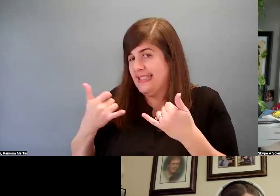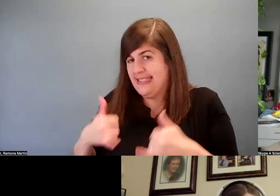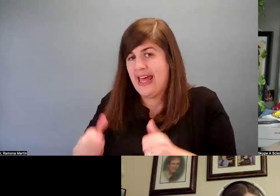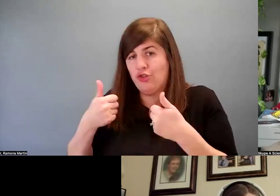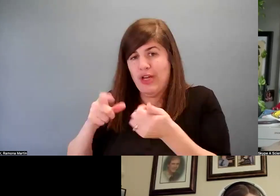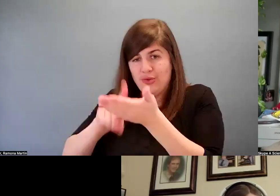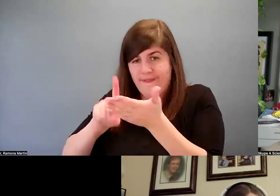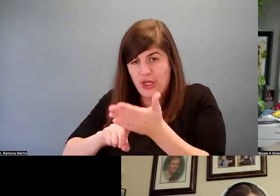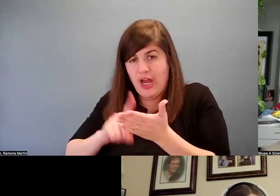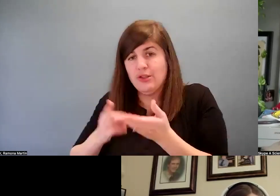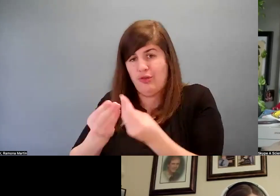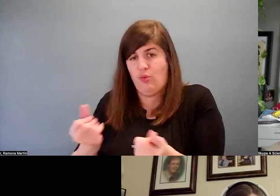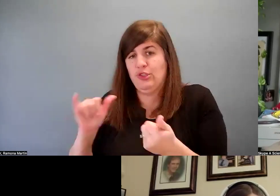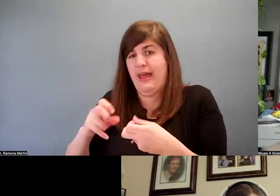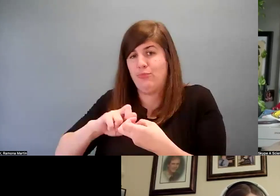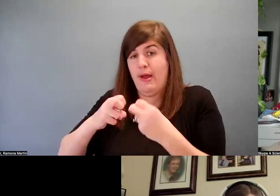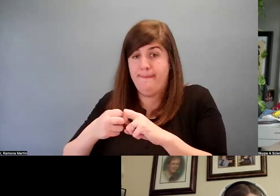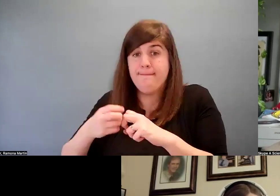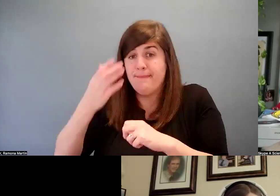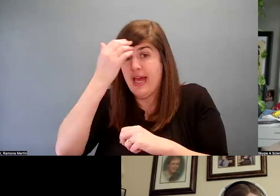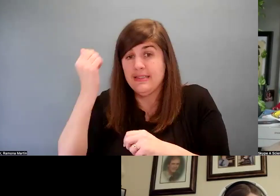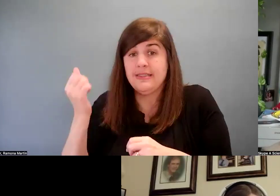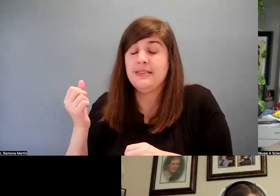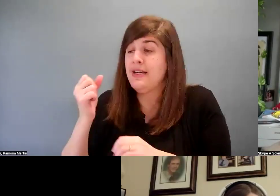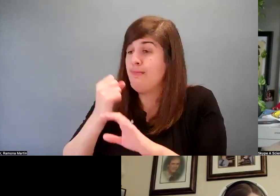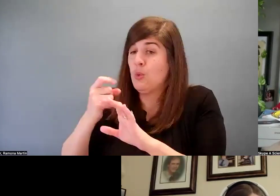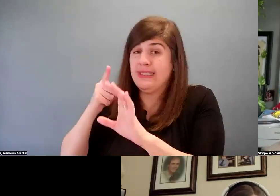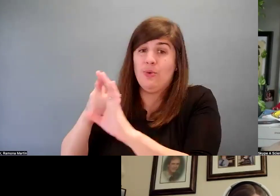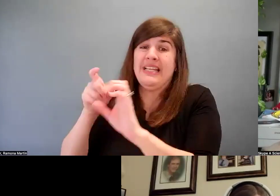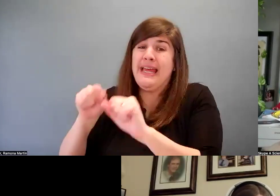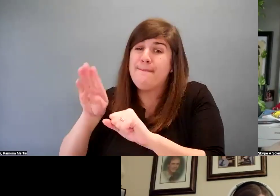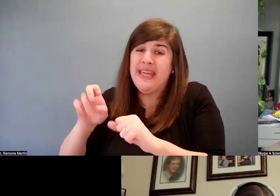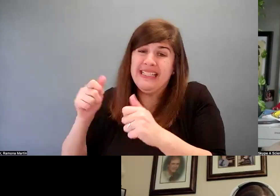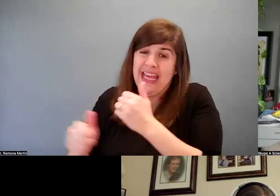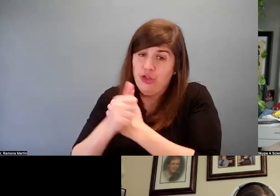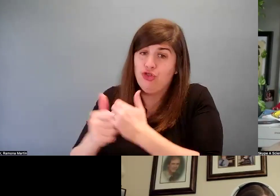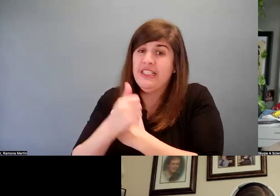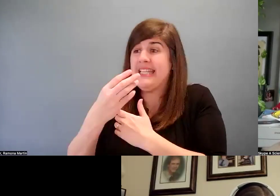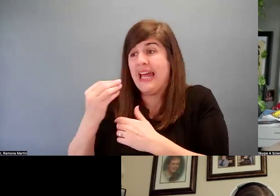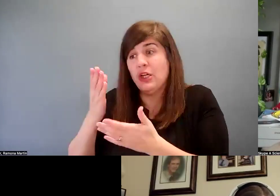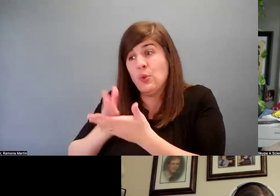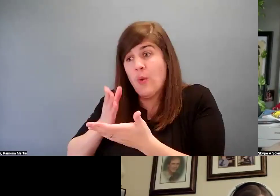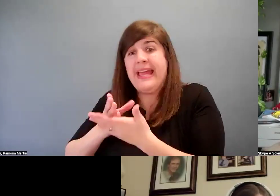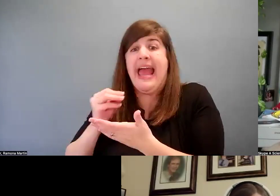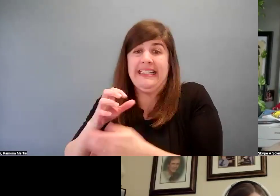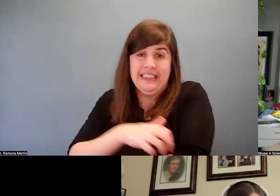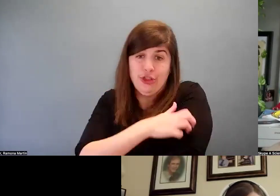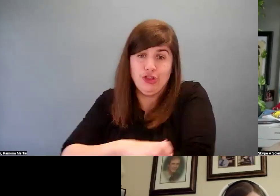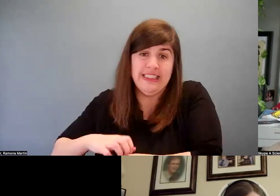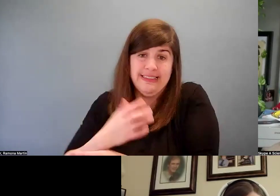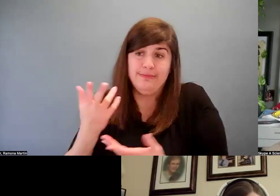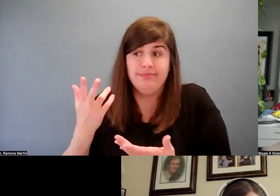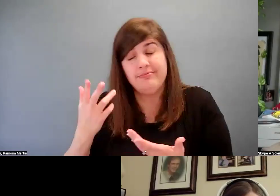find solutions to that problem because mosquitoes can be really dangerous in addition to being really annoying and very itchy.